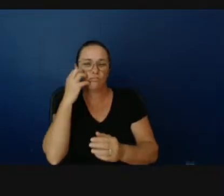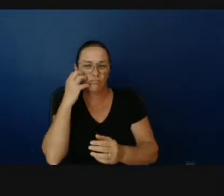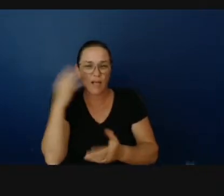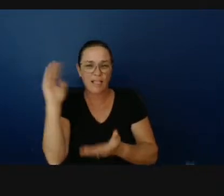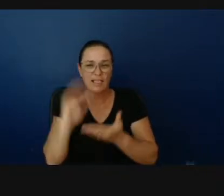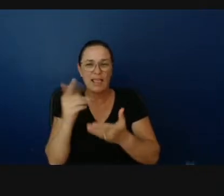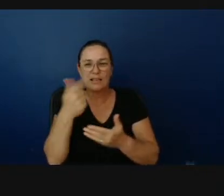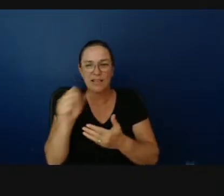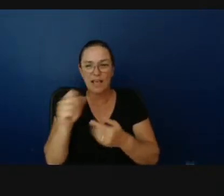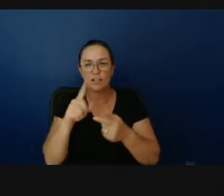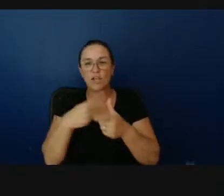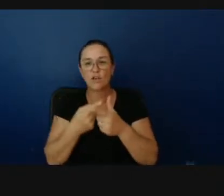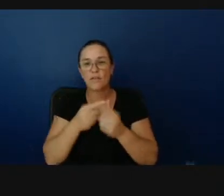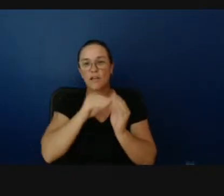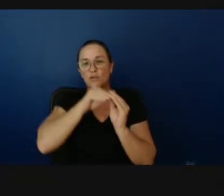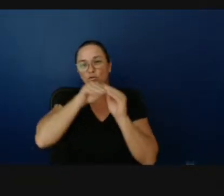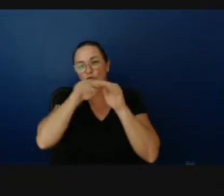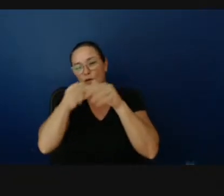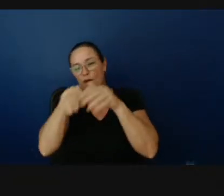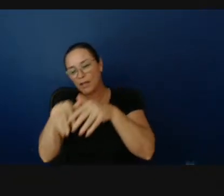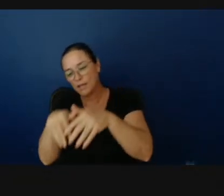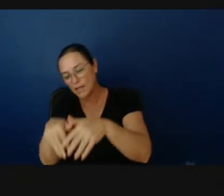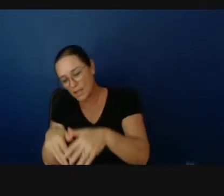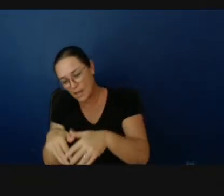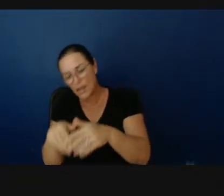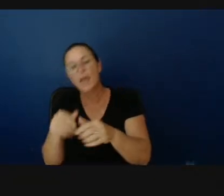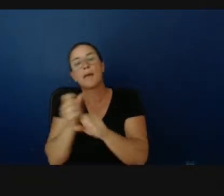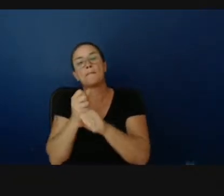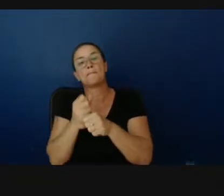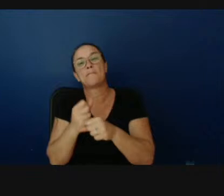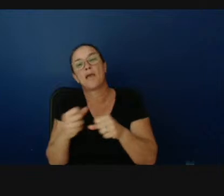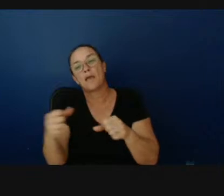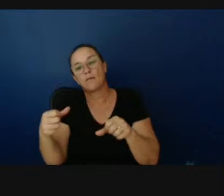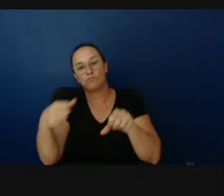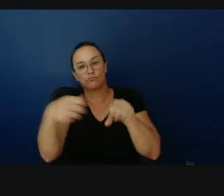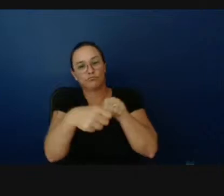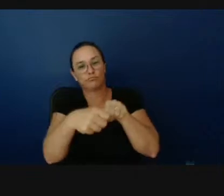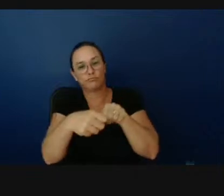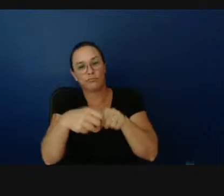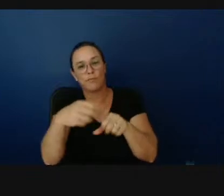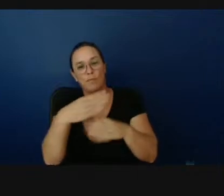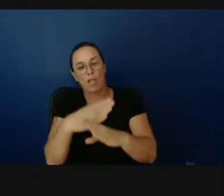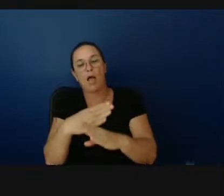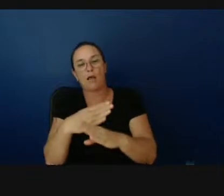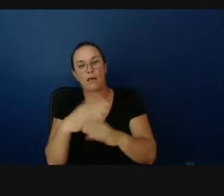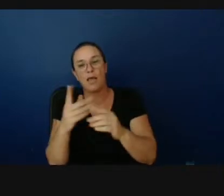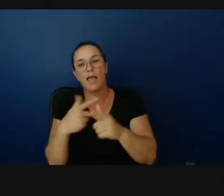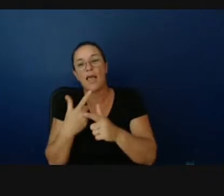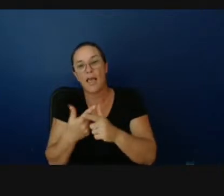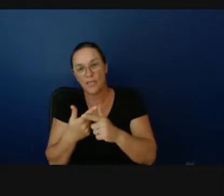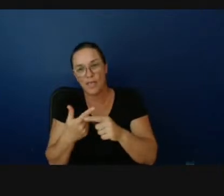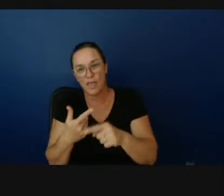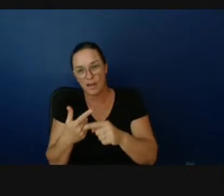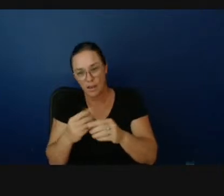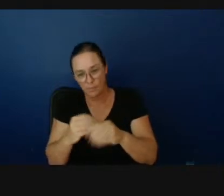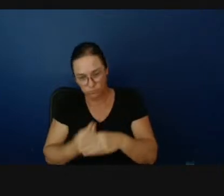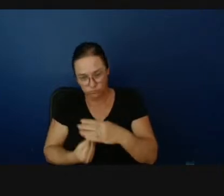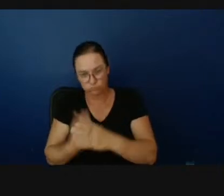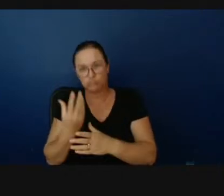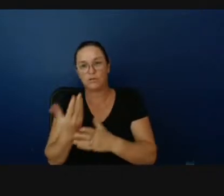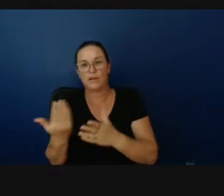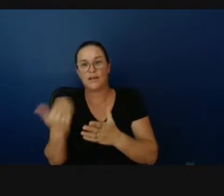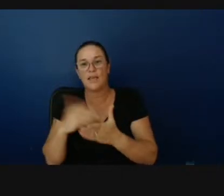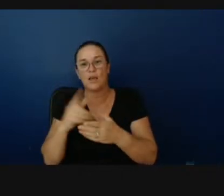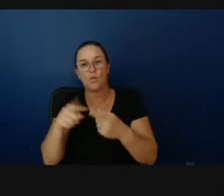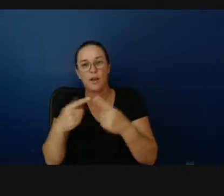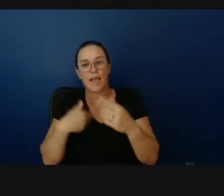drained back into the vent, it maybe formed a plug over the vent. And then eventually that plug was cleared after enough pressure